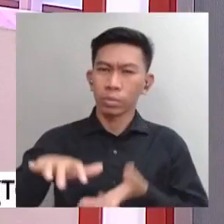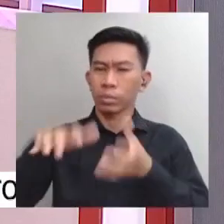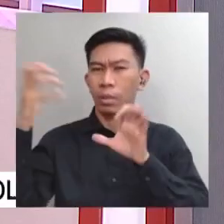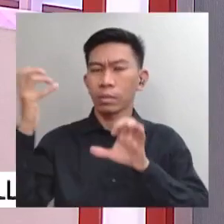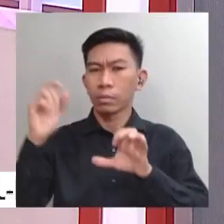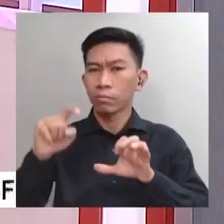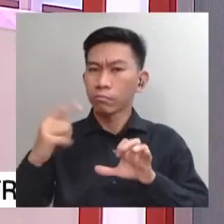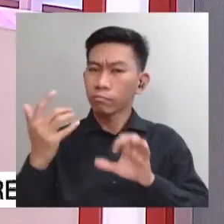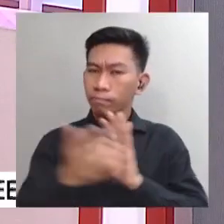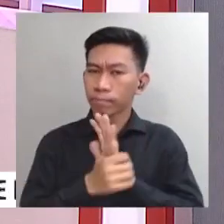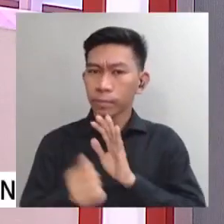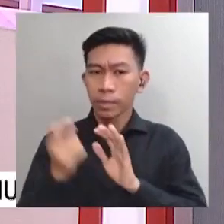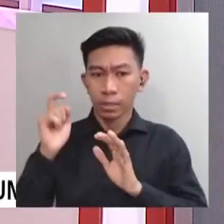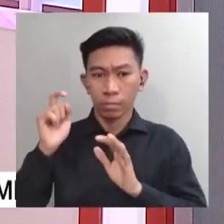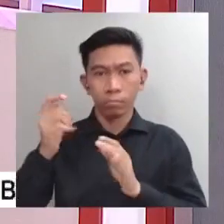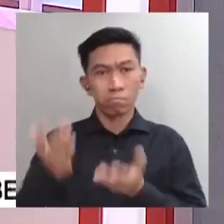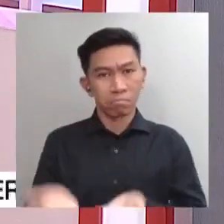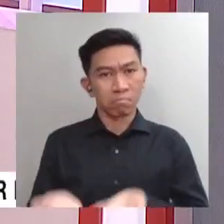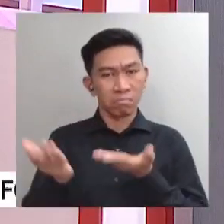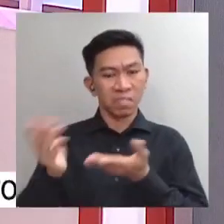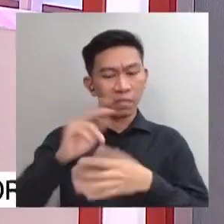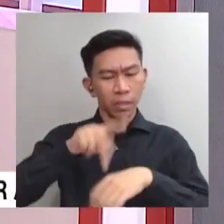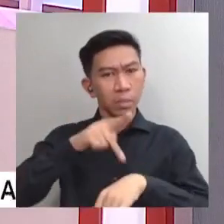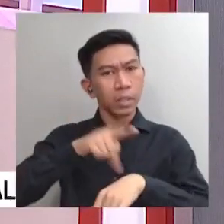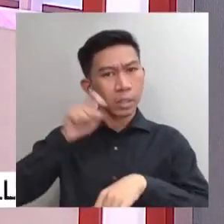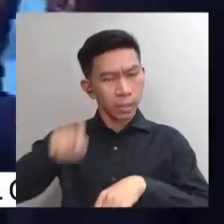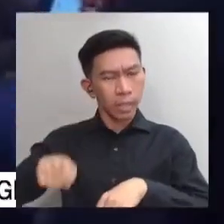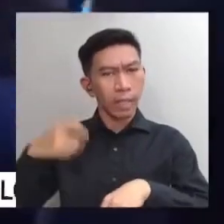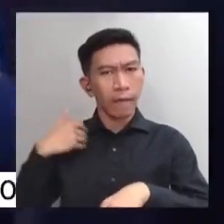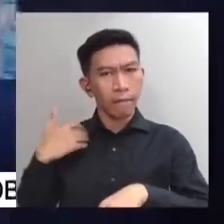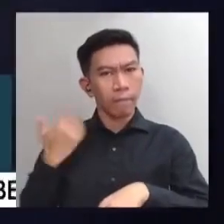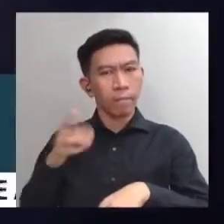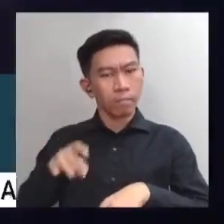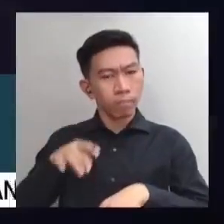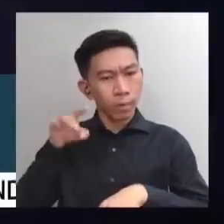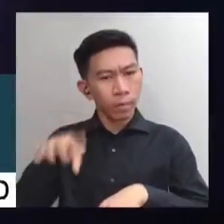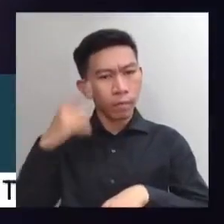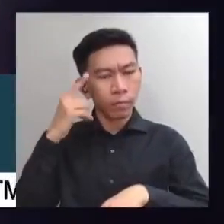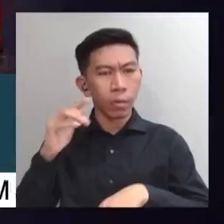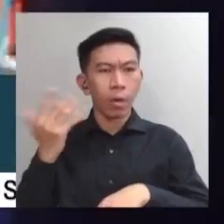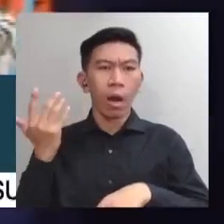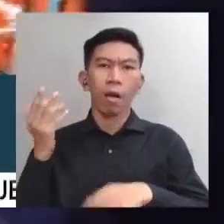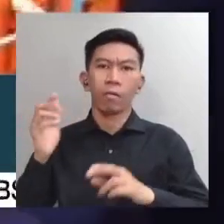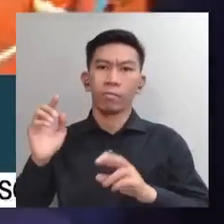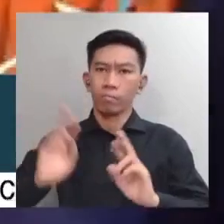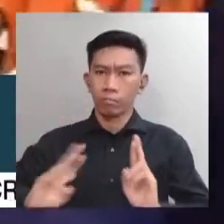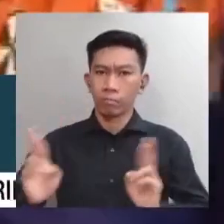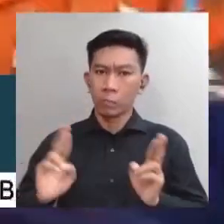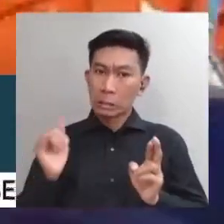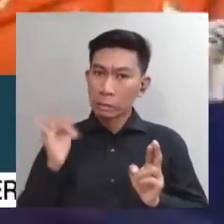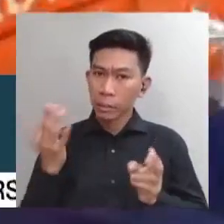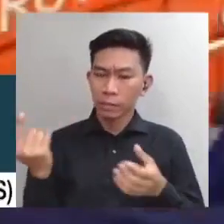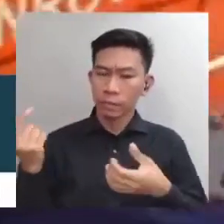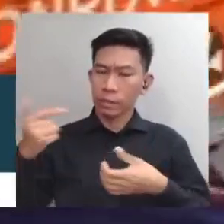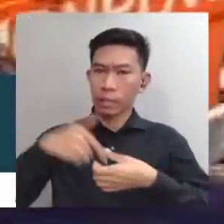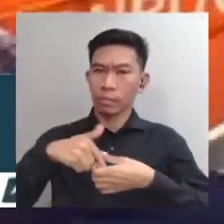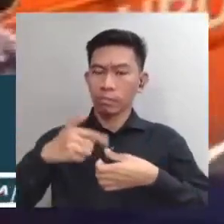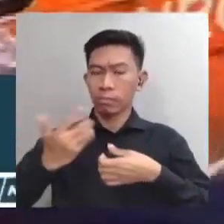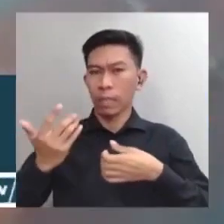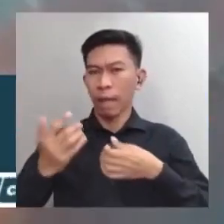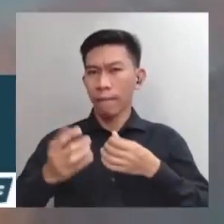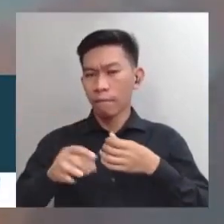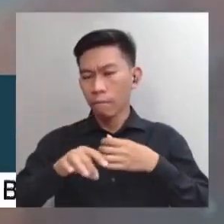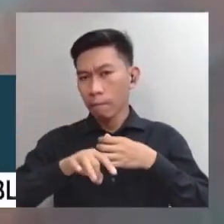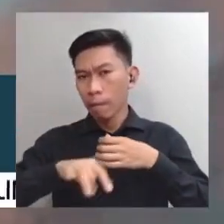government should invest in technologies that would beef up its response to oil spills. This as Department of Science and Technology scientist Dr.